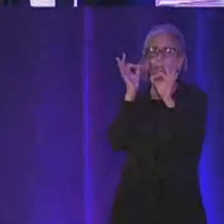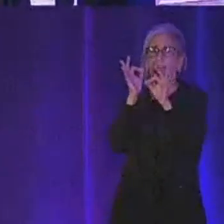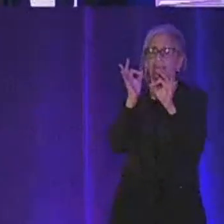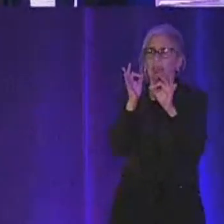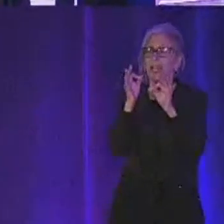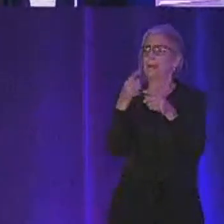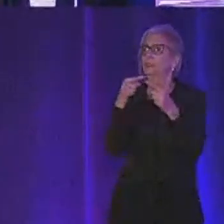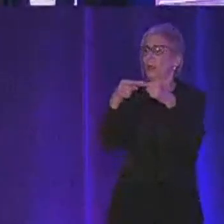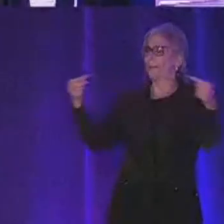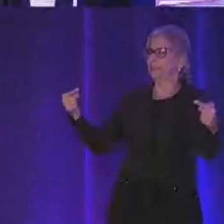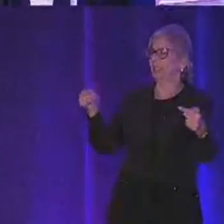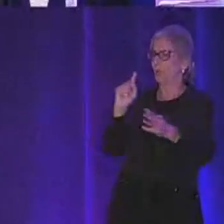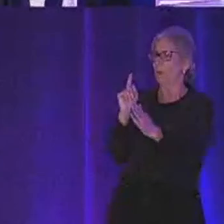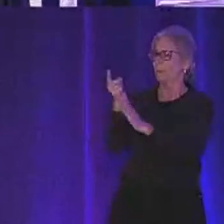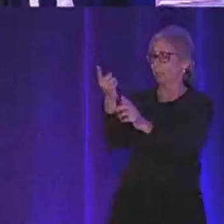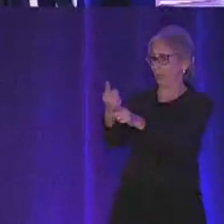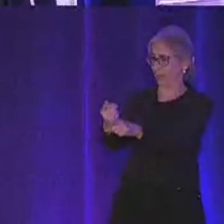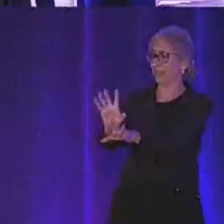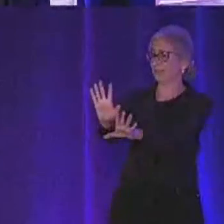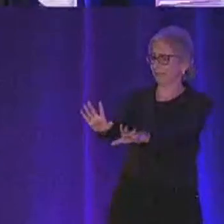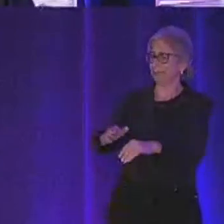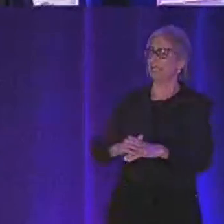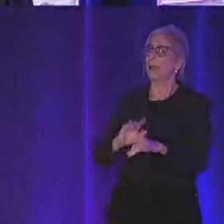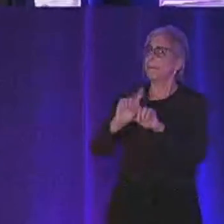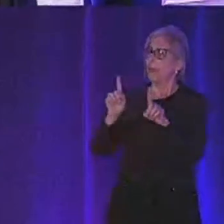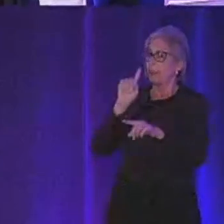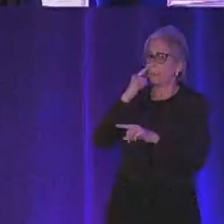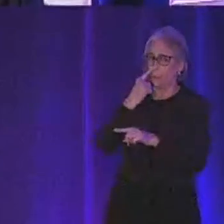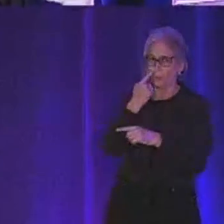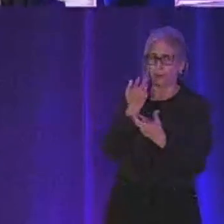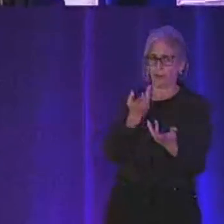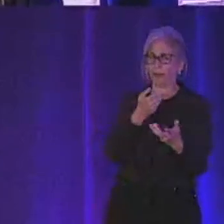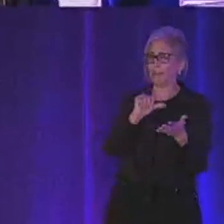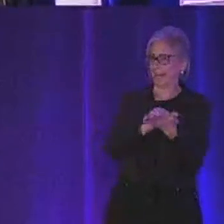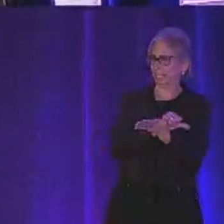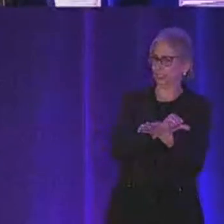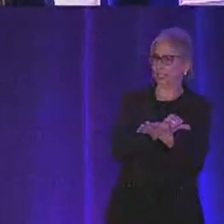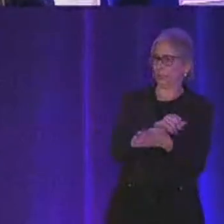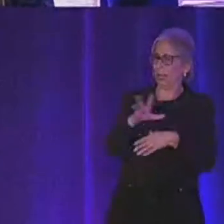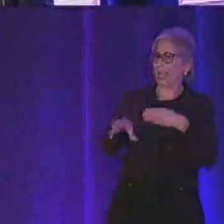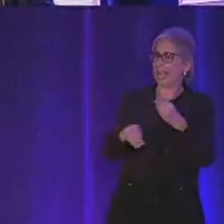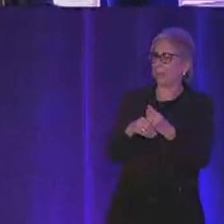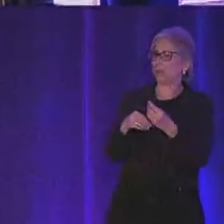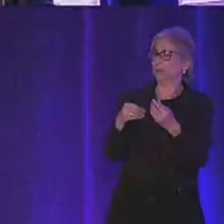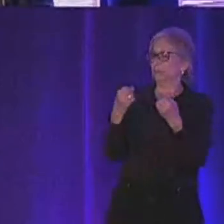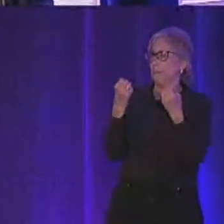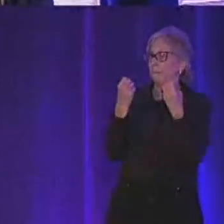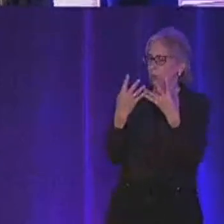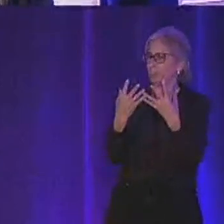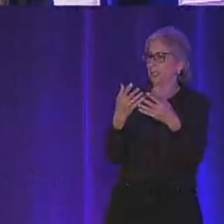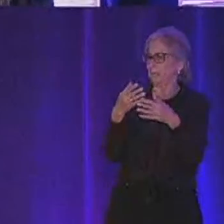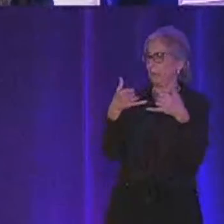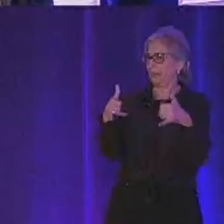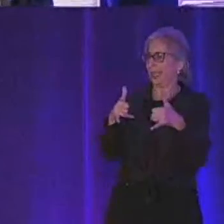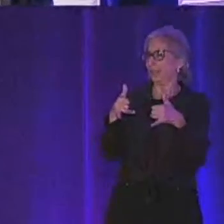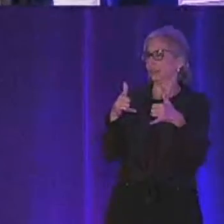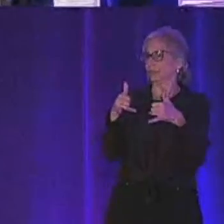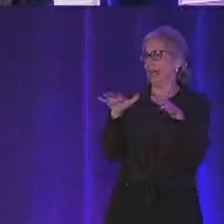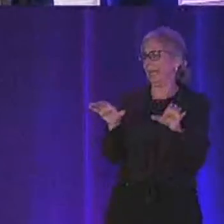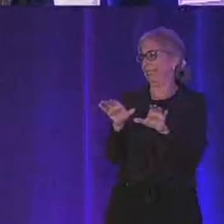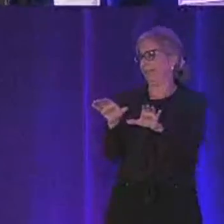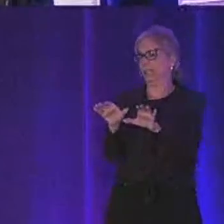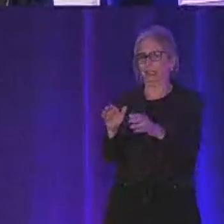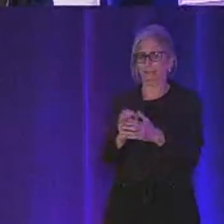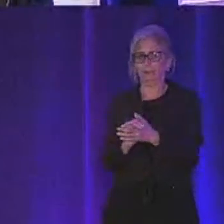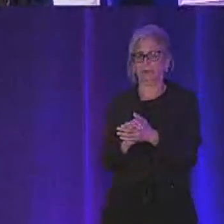the opposite in just a minute, okay? But this is a boring page. What I wanna do is add multiplayer capabilities to this with a few lines of code. Maybe not quite 8